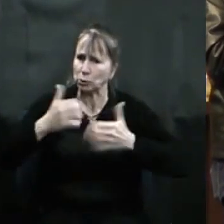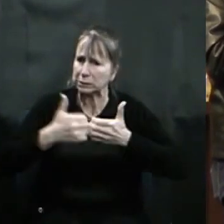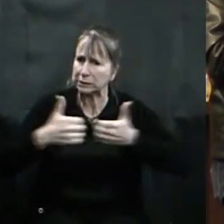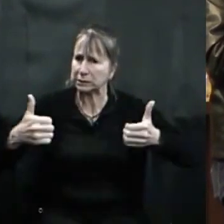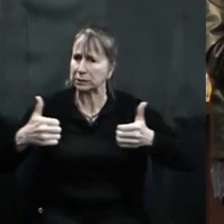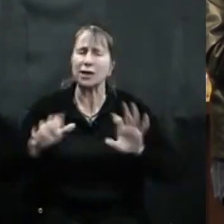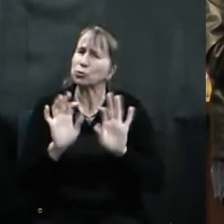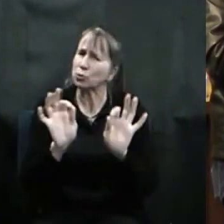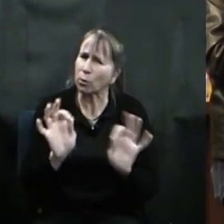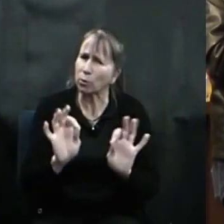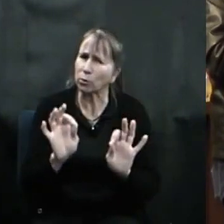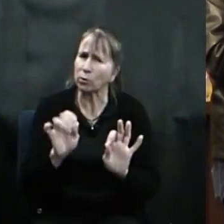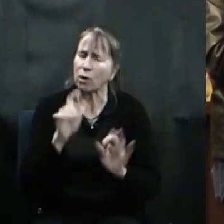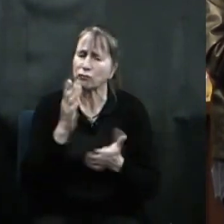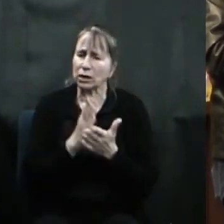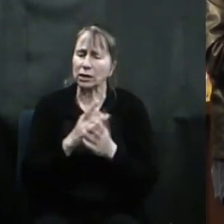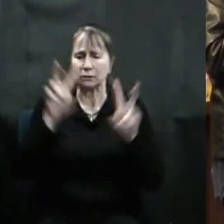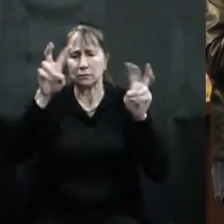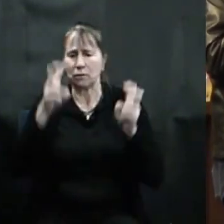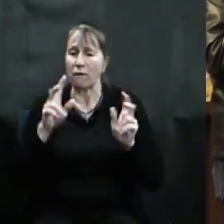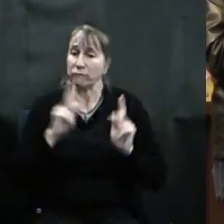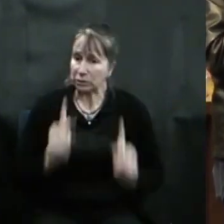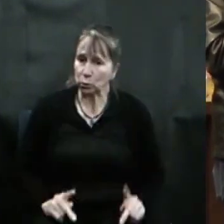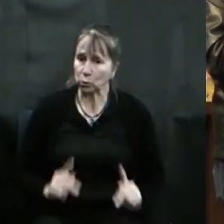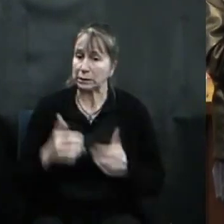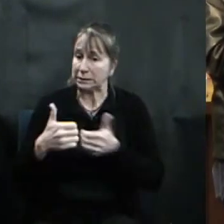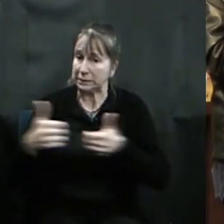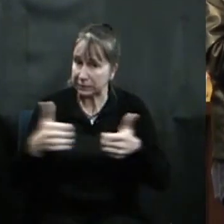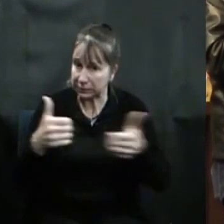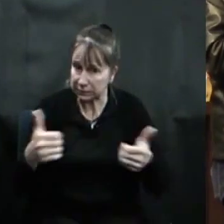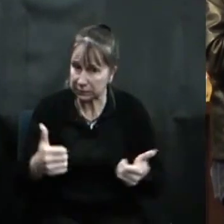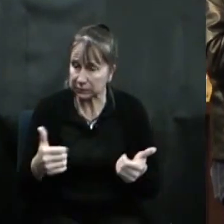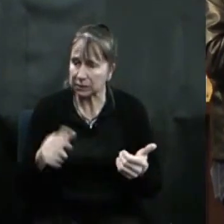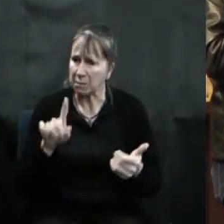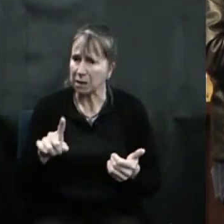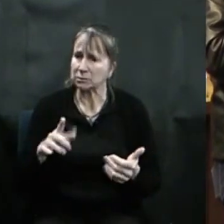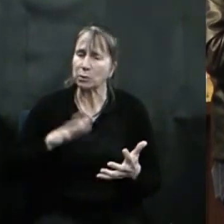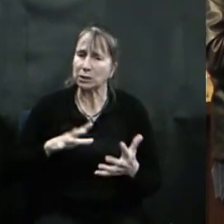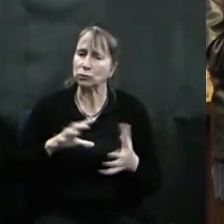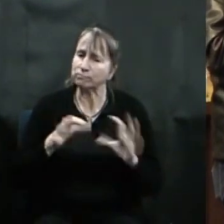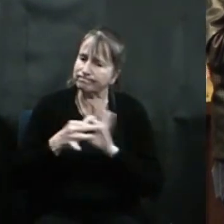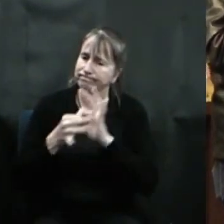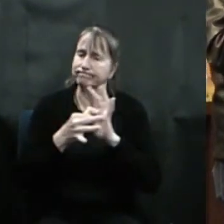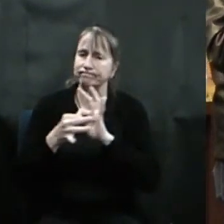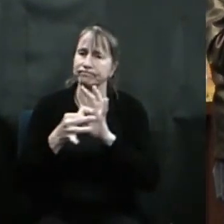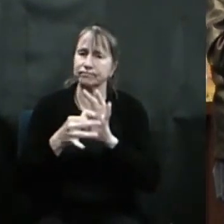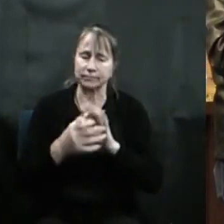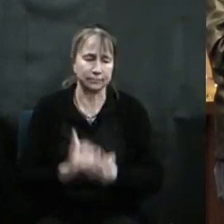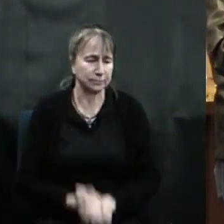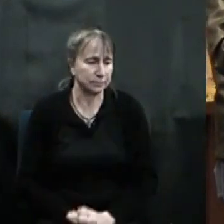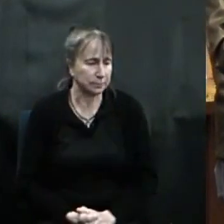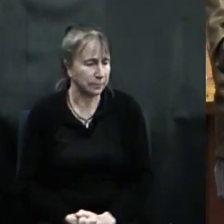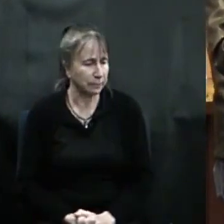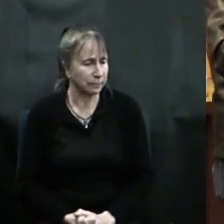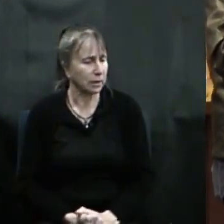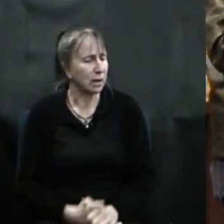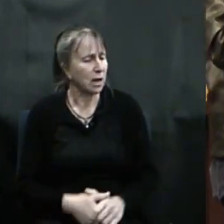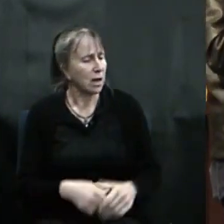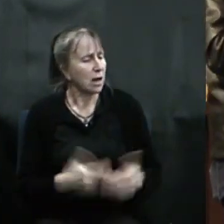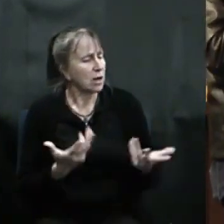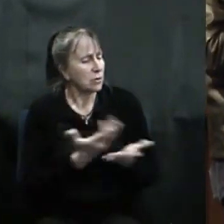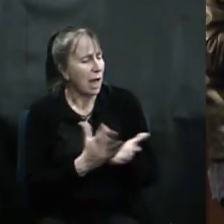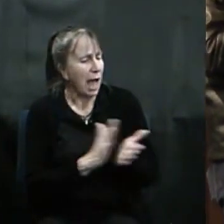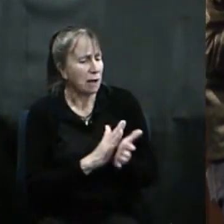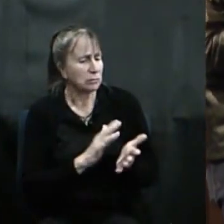social connectedness keep on going. In this COVID time, how have you kept your heart for the Lord going? What's encouraged